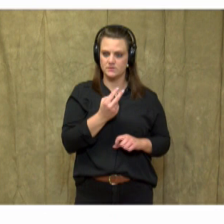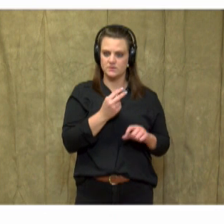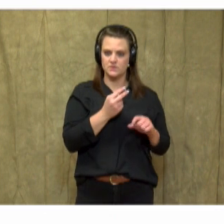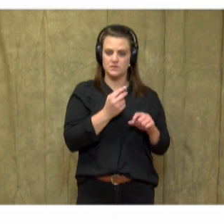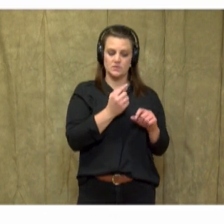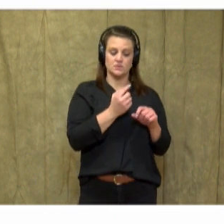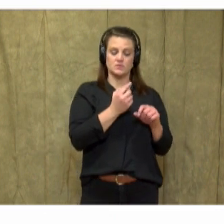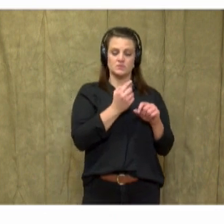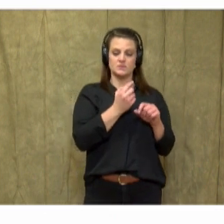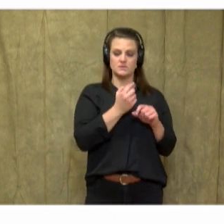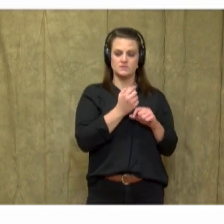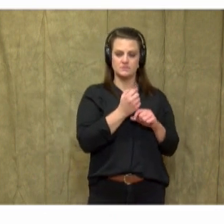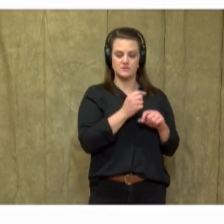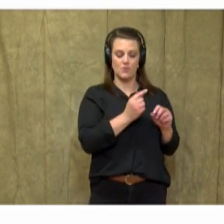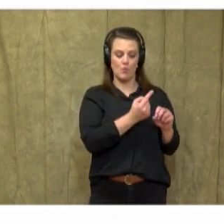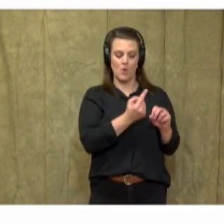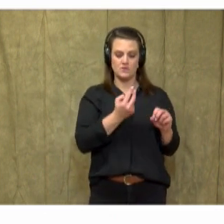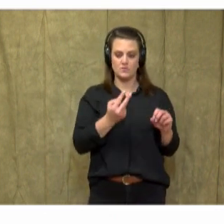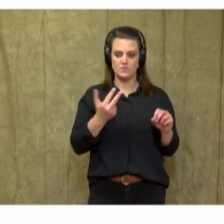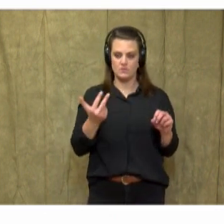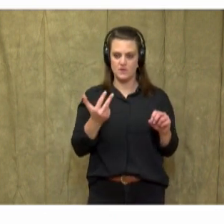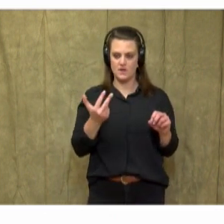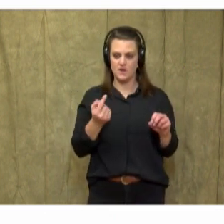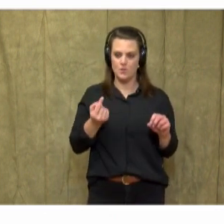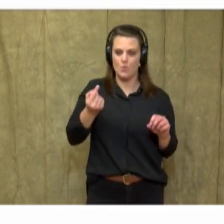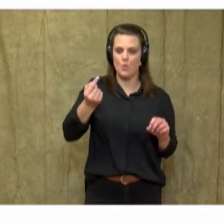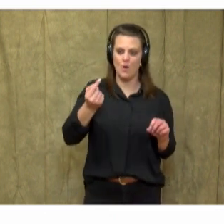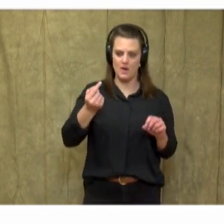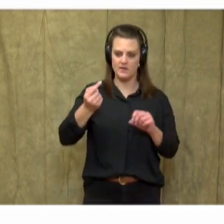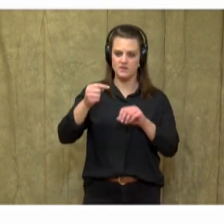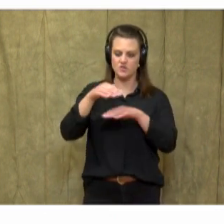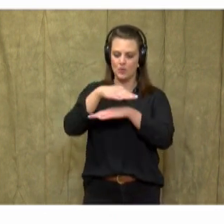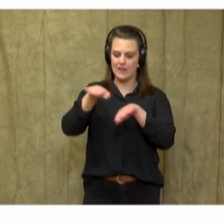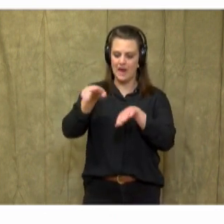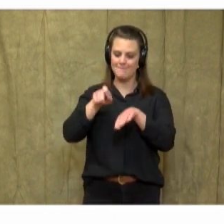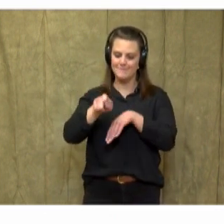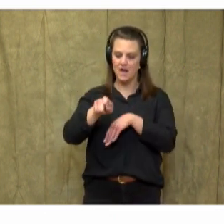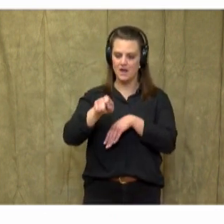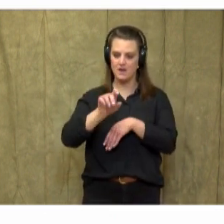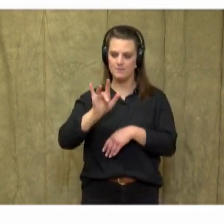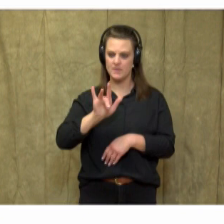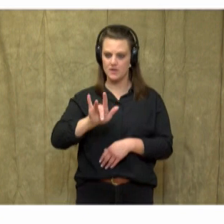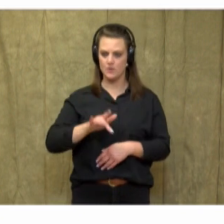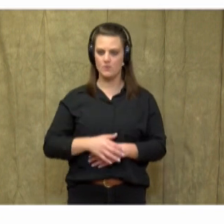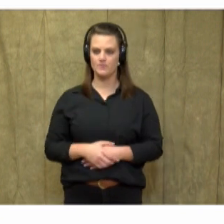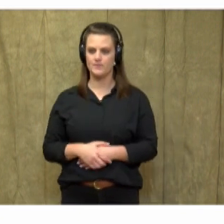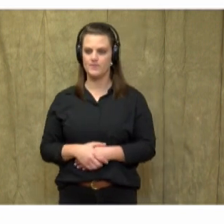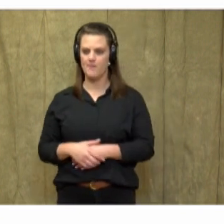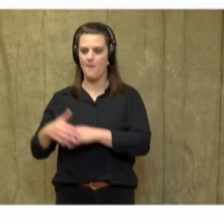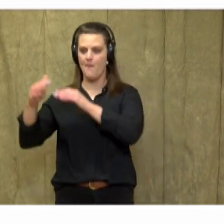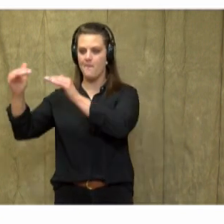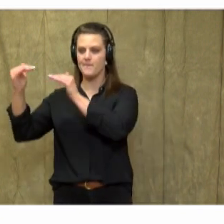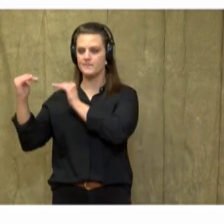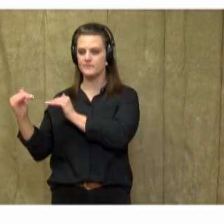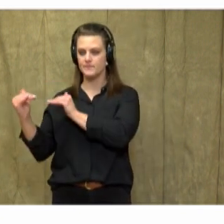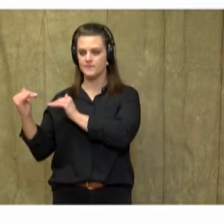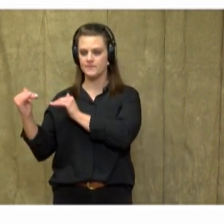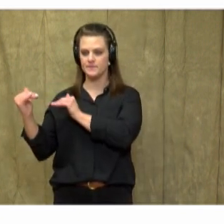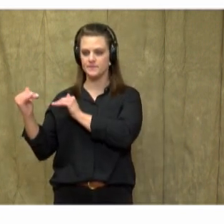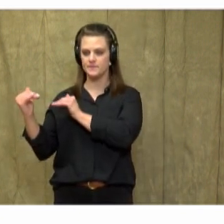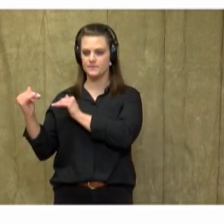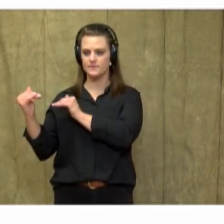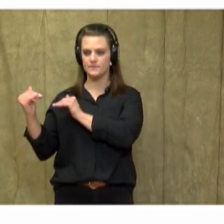over 3 up to the 1. All right, what about this